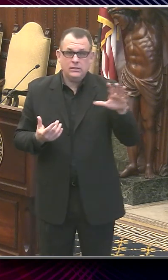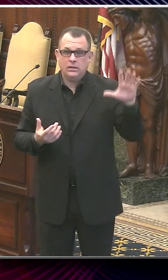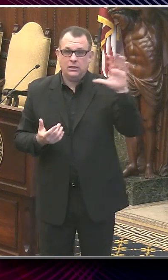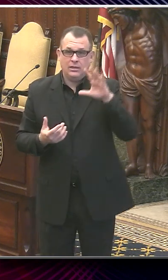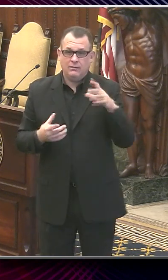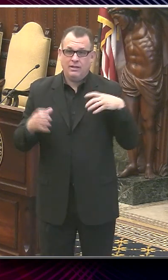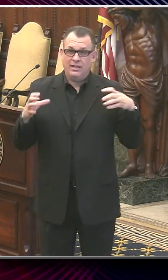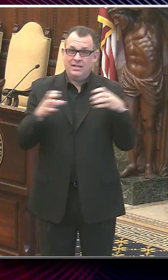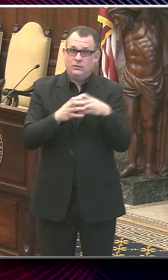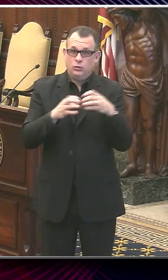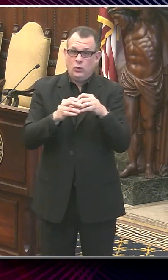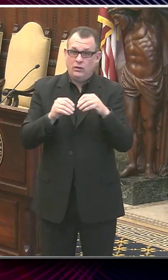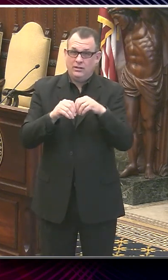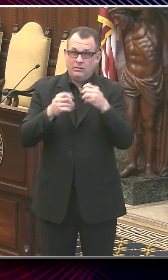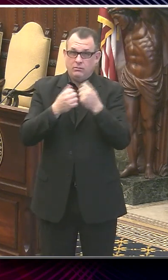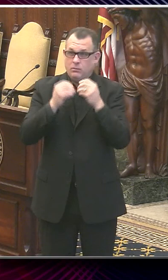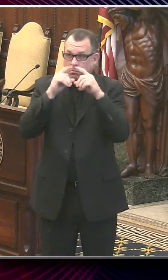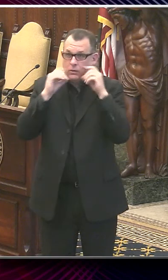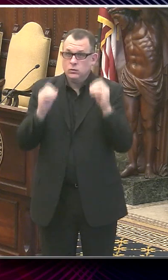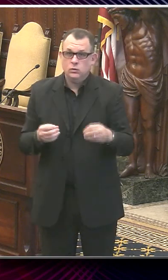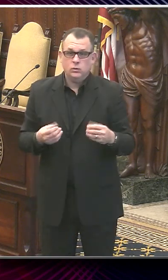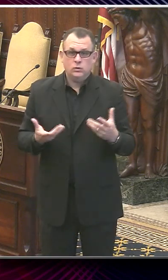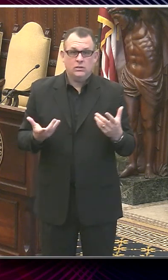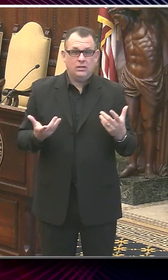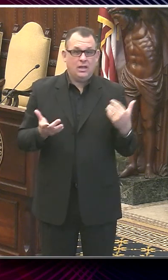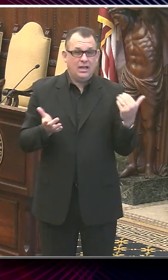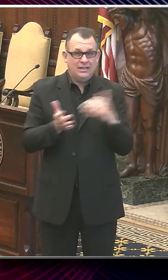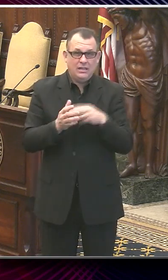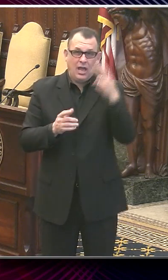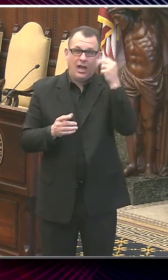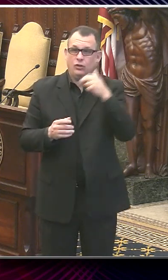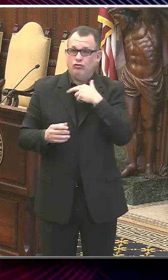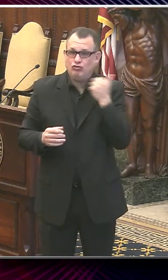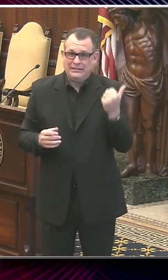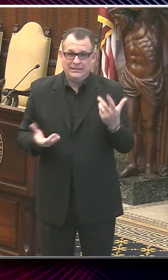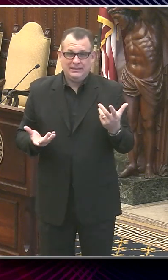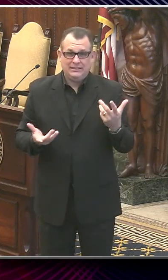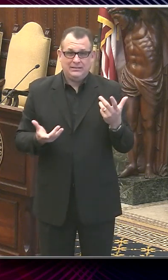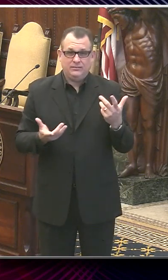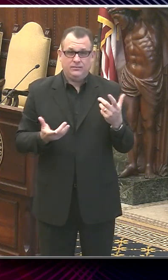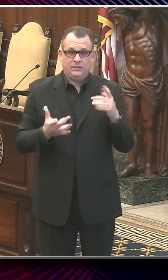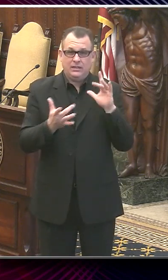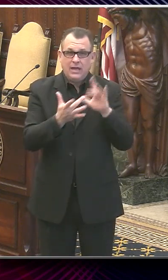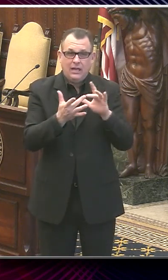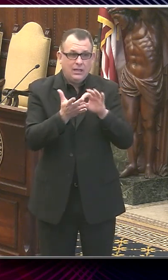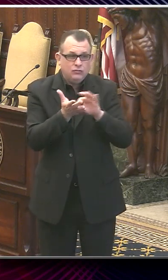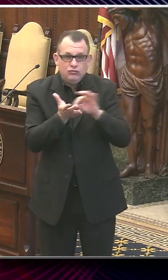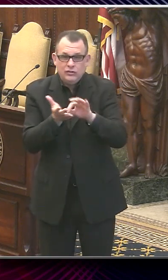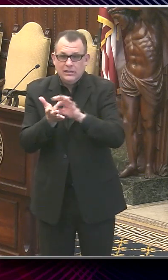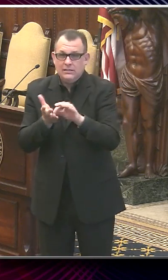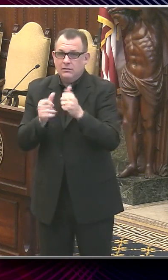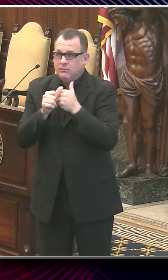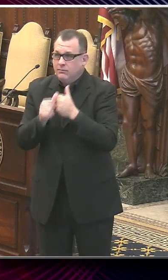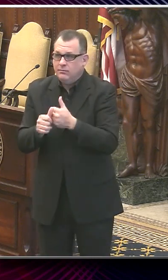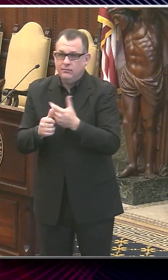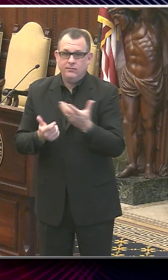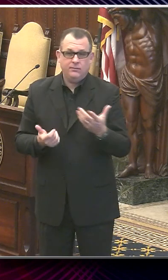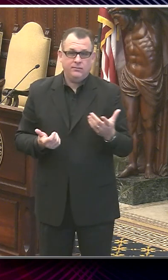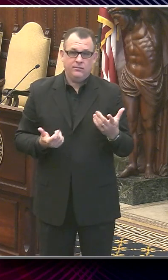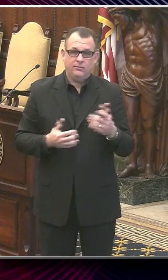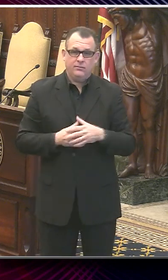wearing masks, is likewise going to be a very high-risk setting. And so the contact tracing is